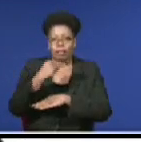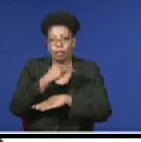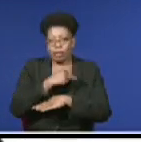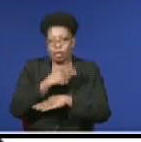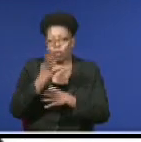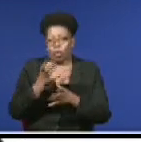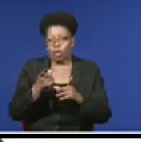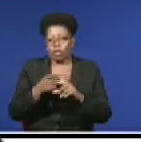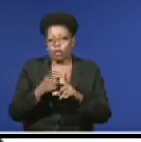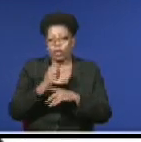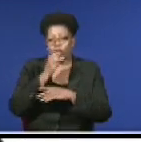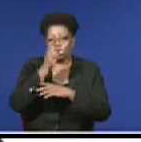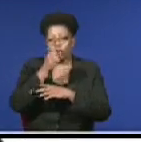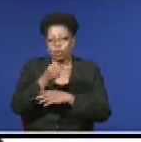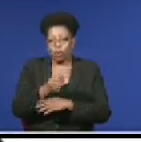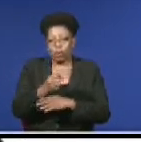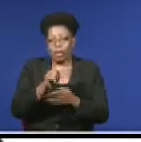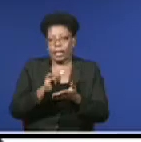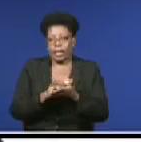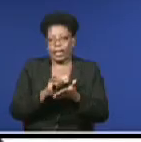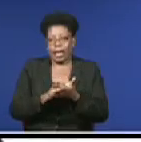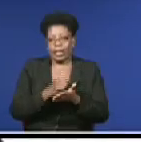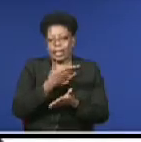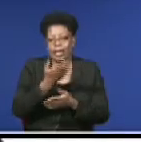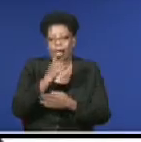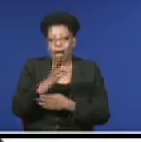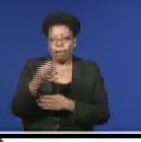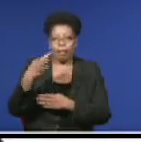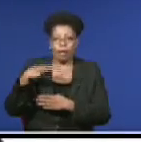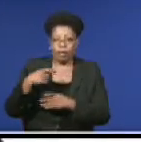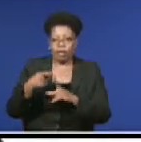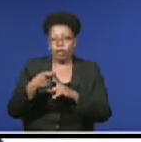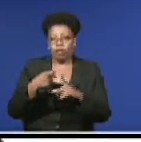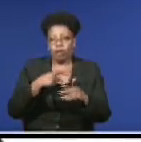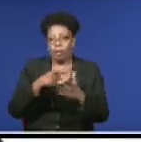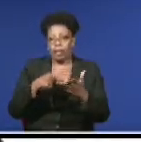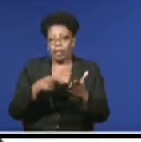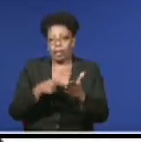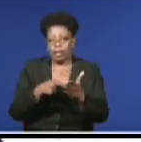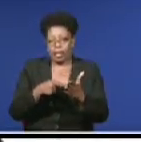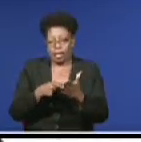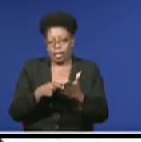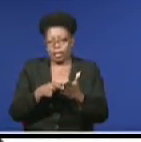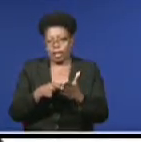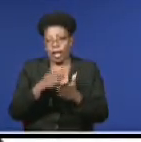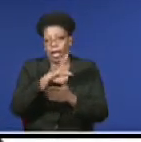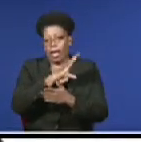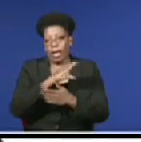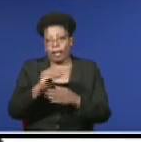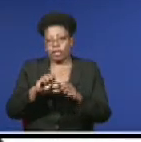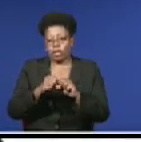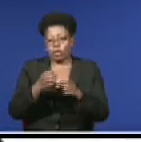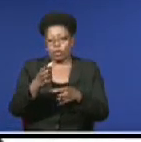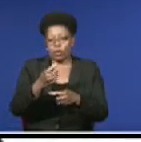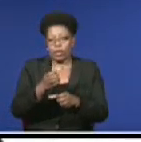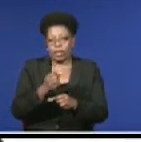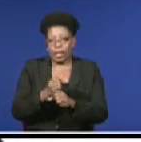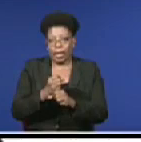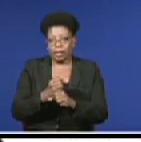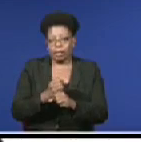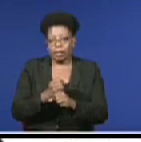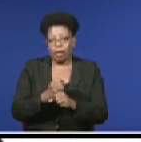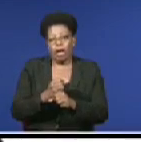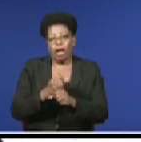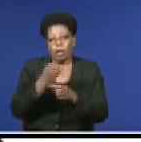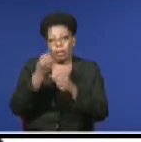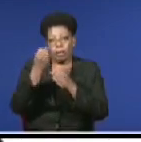to ensure that they are indeed benefiting from the provisions of the agreement. And so to get the feedback this